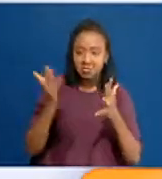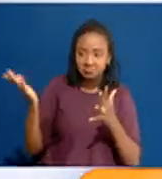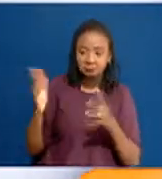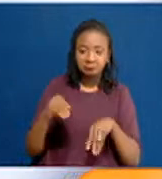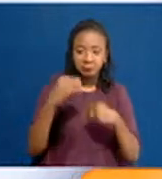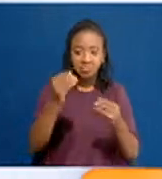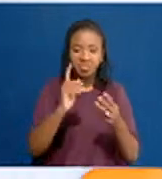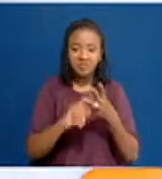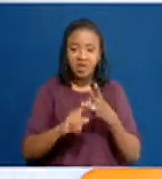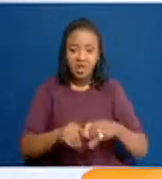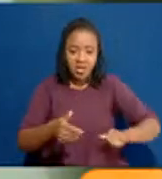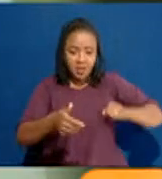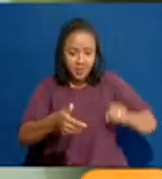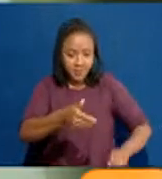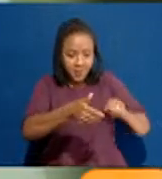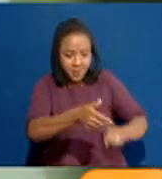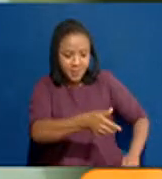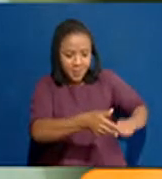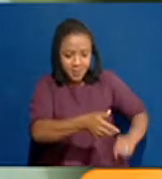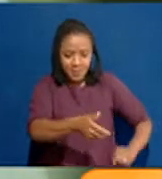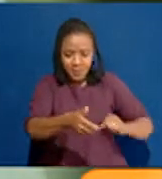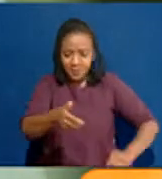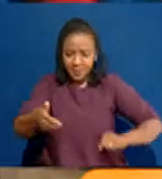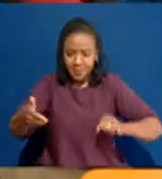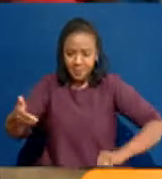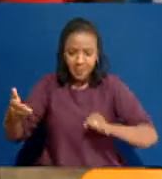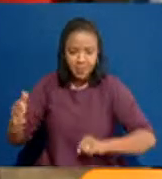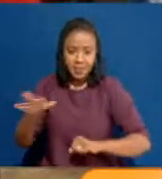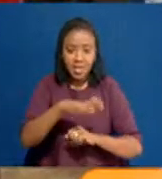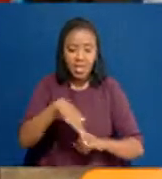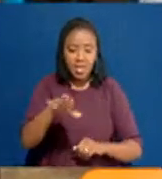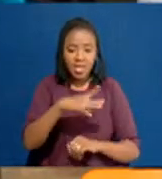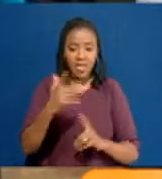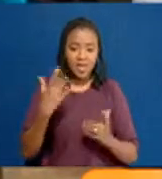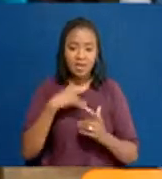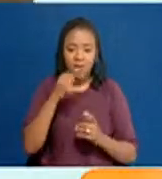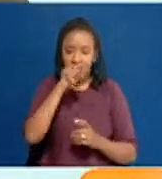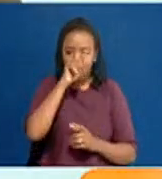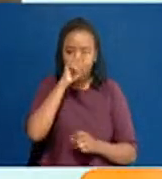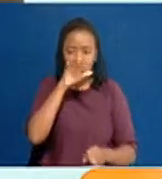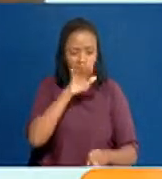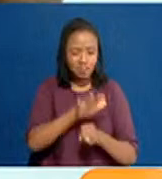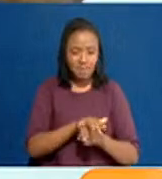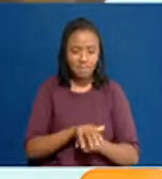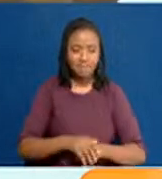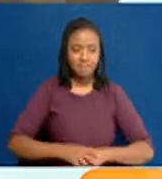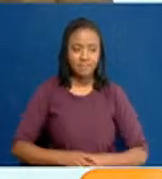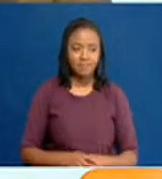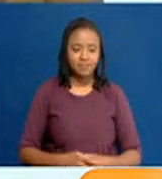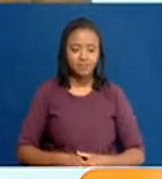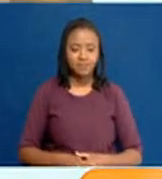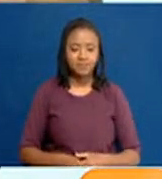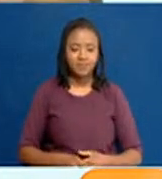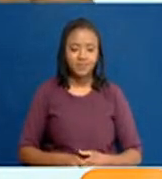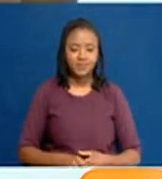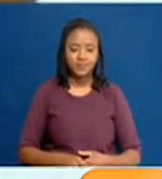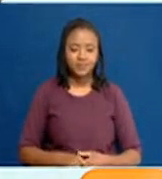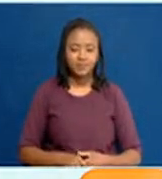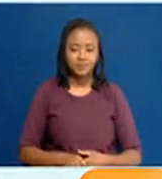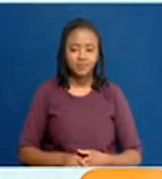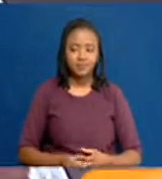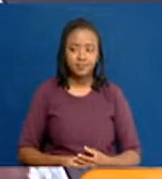insecticide spraying in high-risk zones in order to combat the disease. Laura Otieno, Citizen TV.